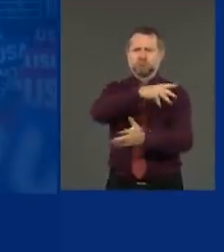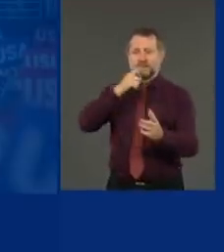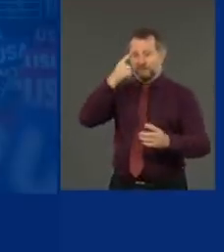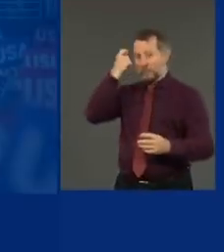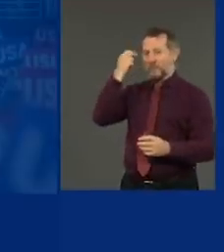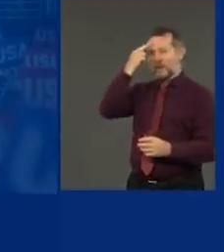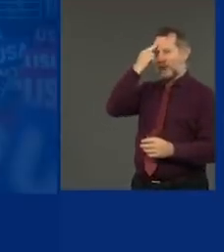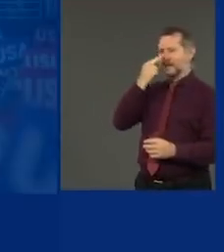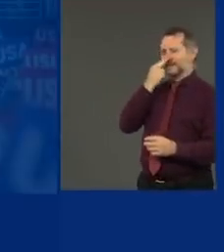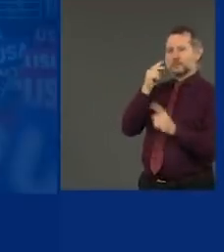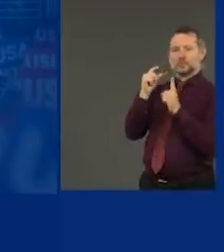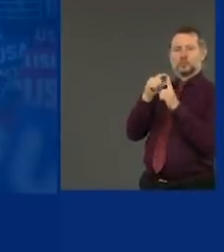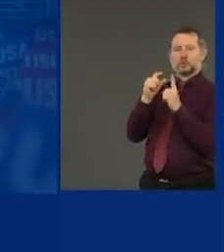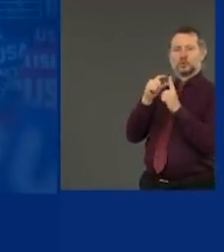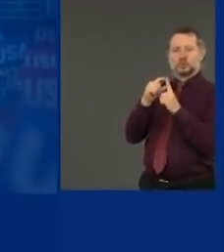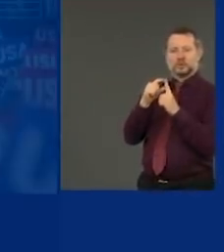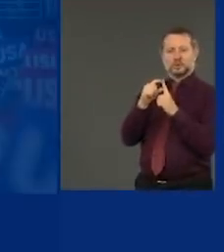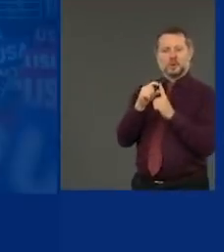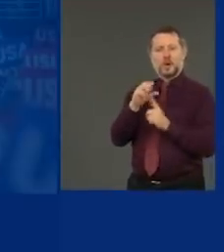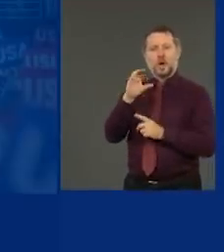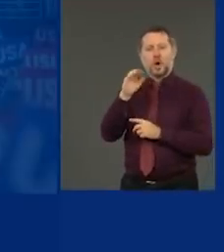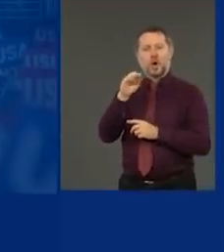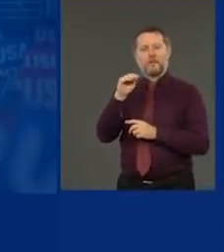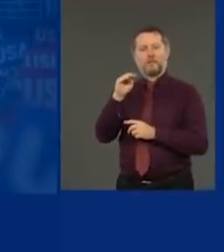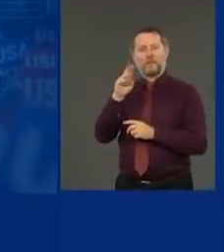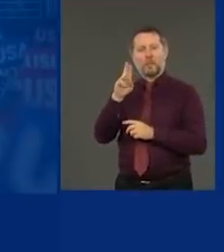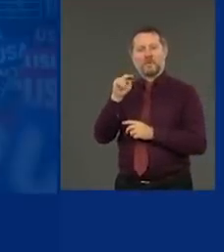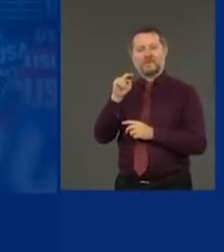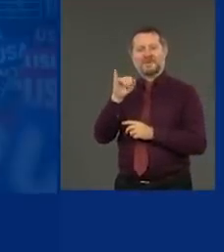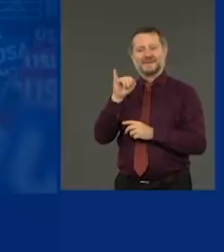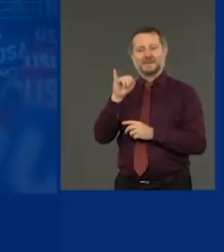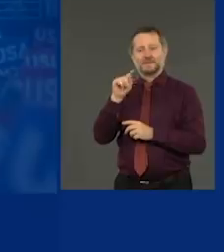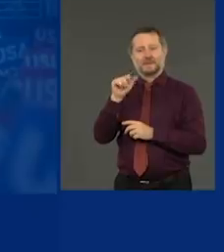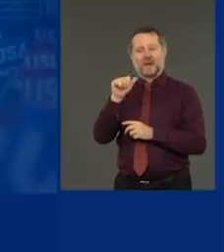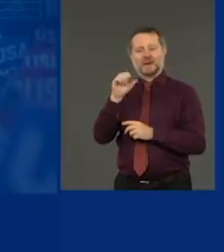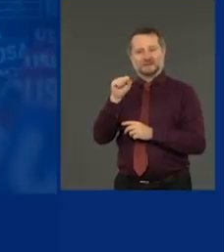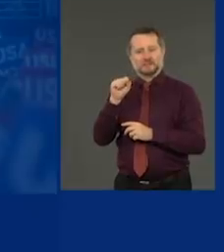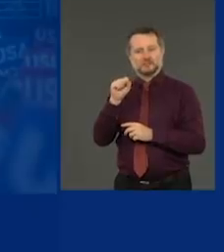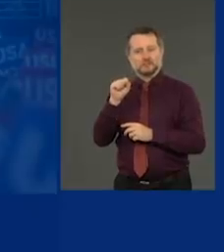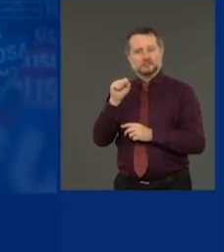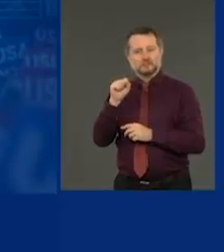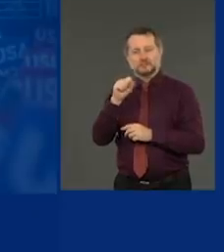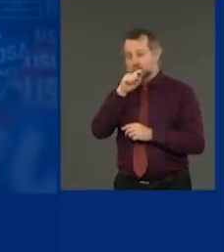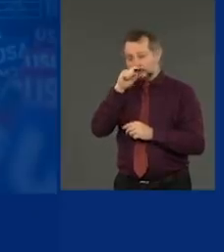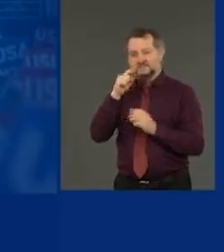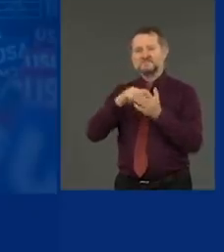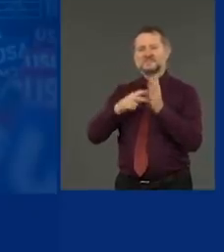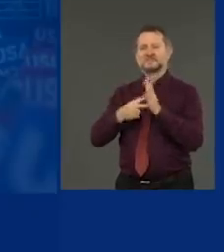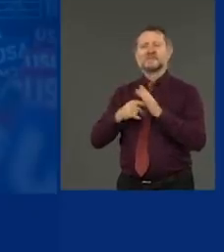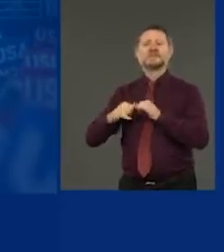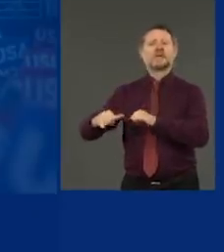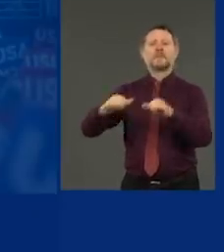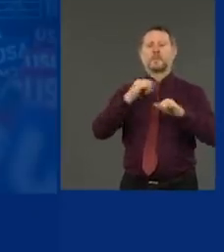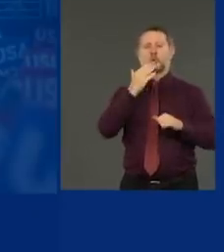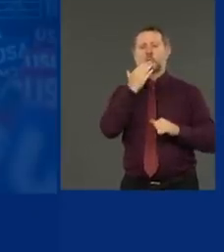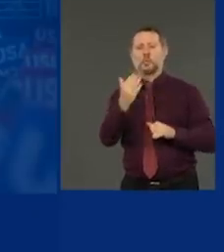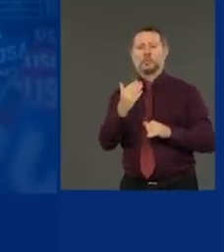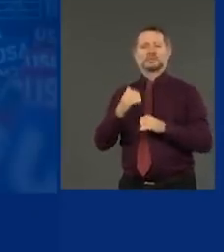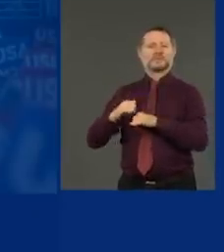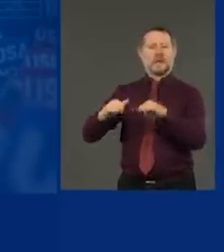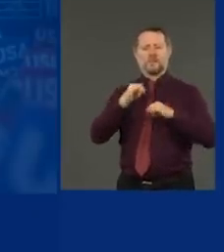of the common, right? Constitution speaks about common good, common good, common good. Yeah, what the